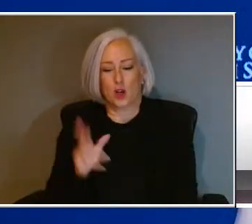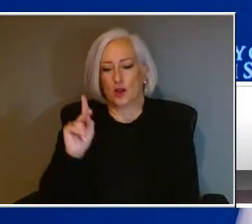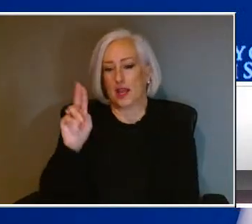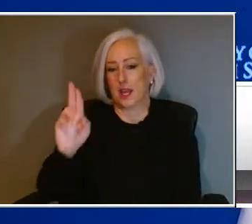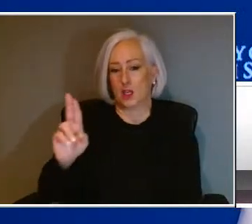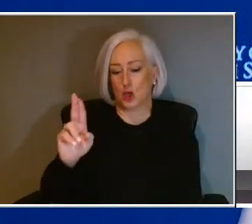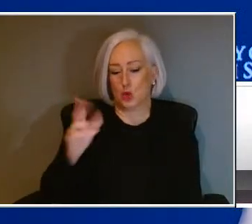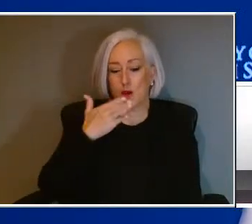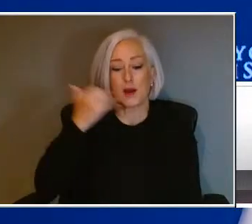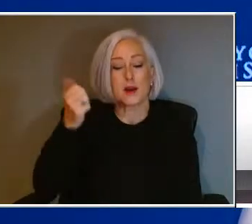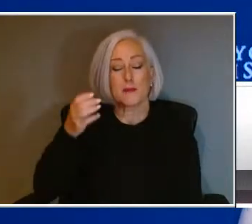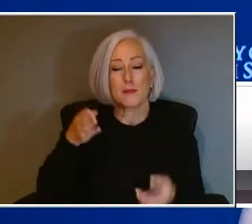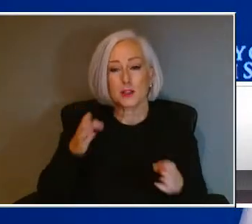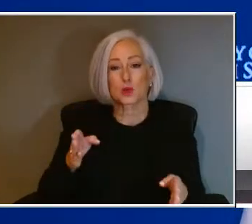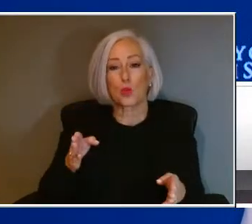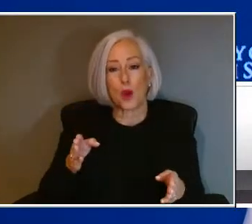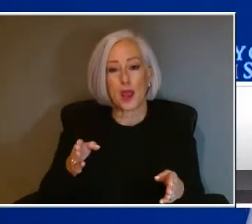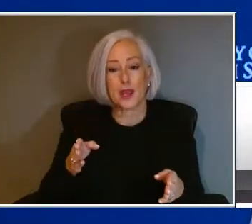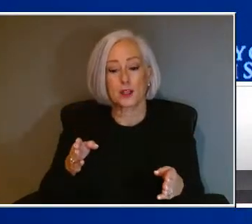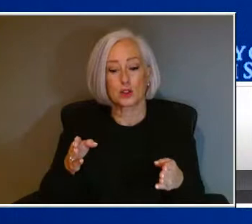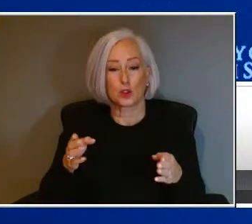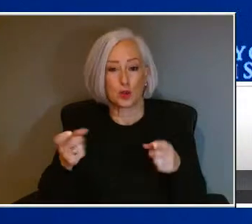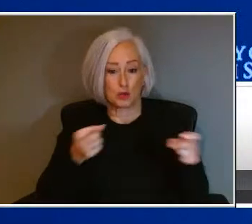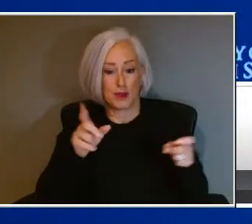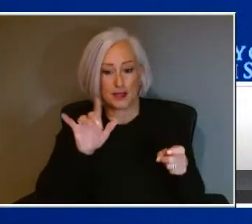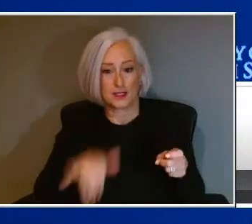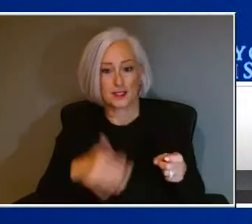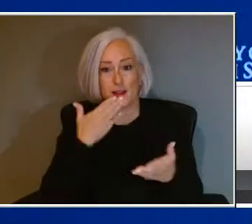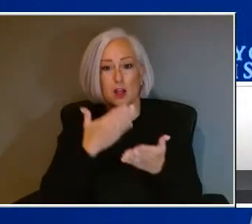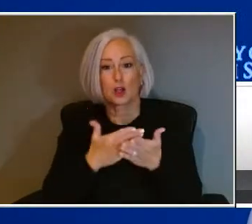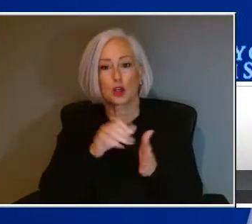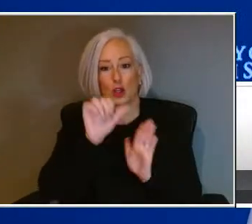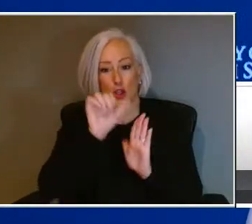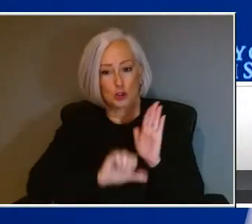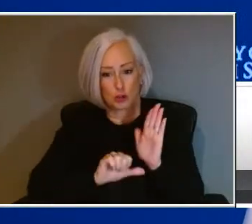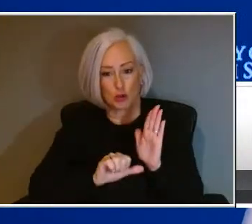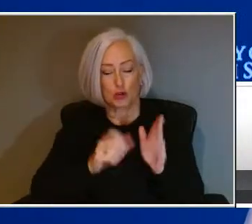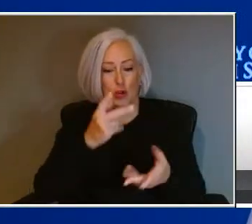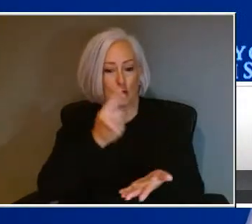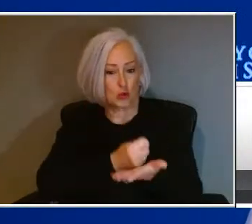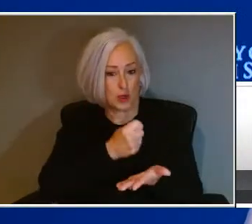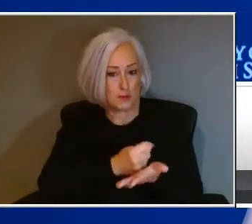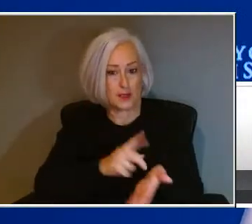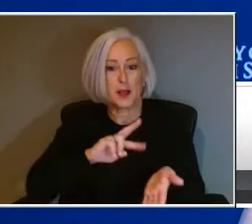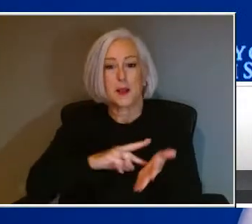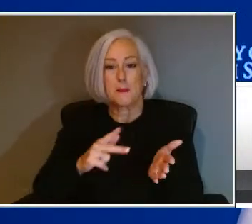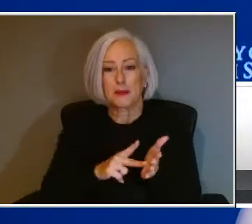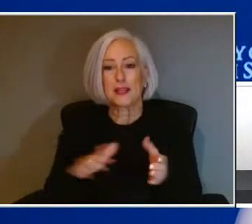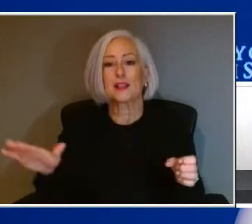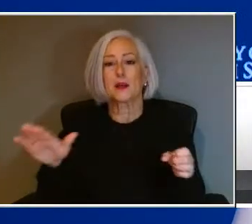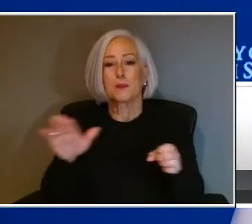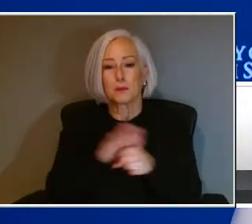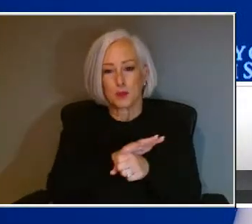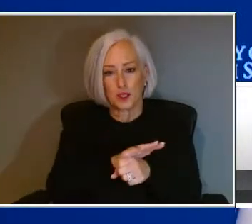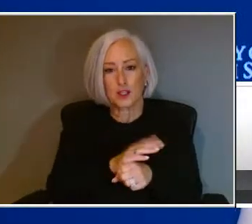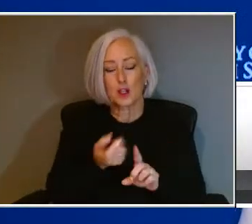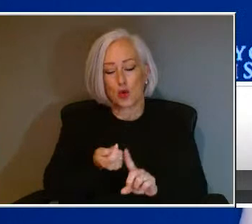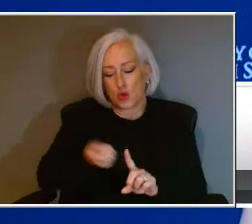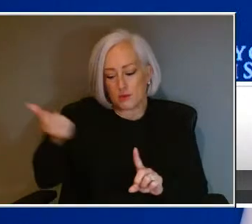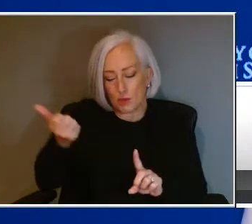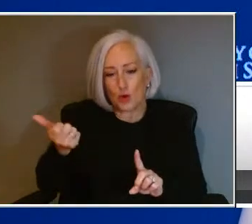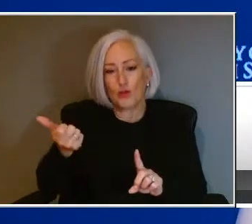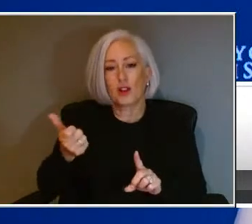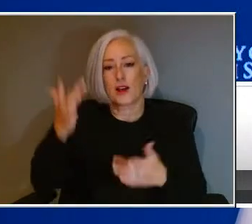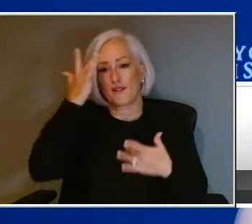treat endometriosis is with good surgical treatment. So this involves complete surgical excision of disease. So the way that I try